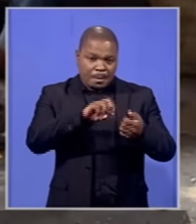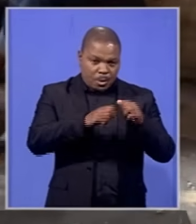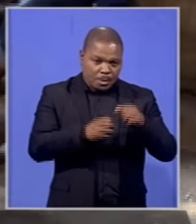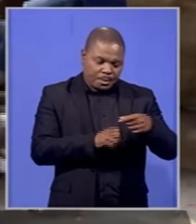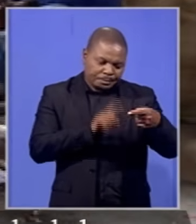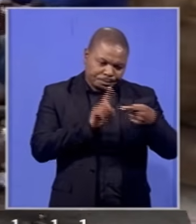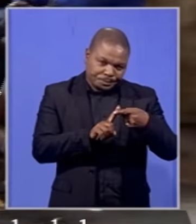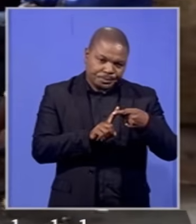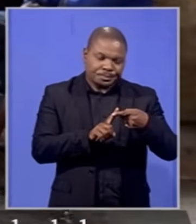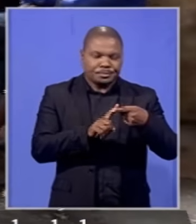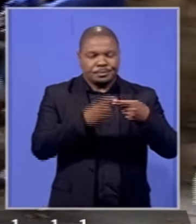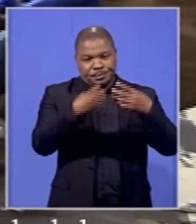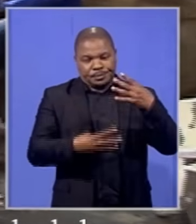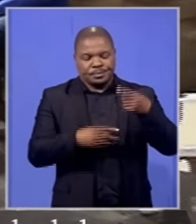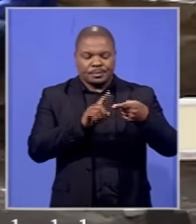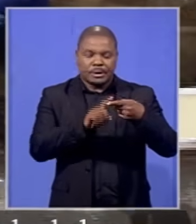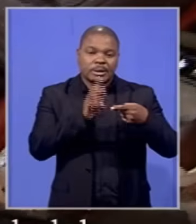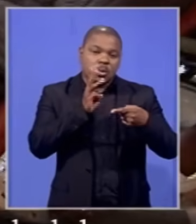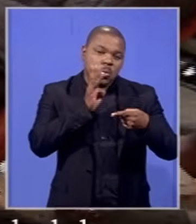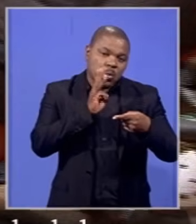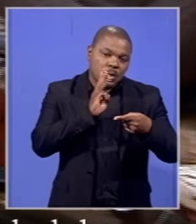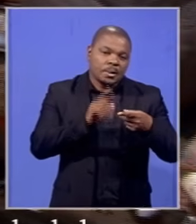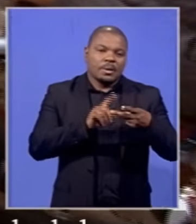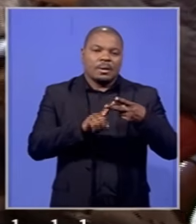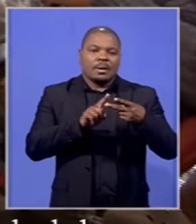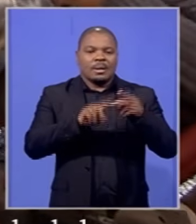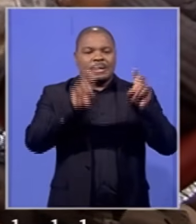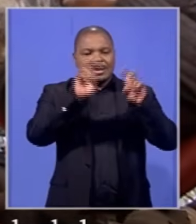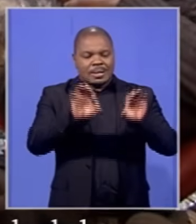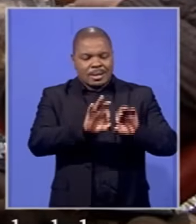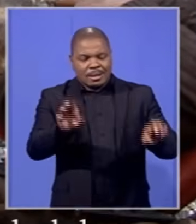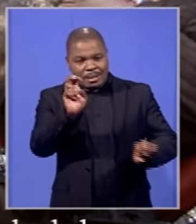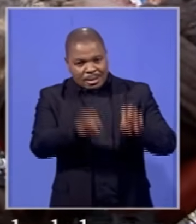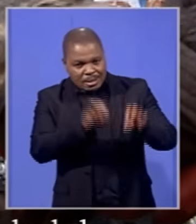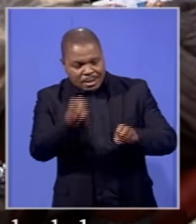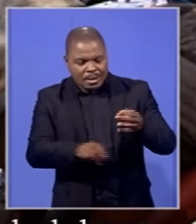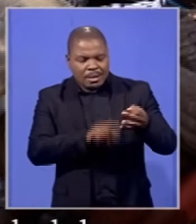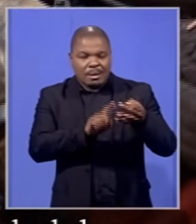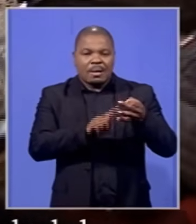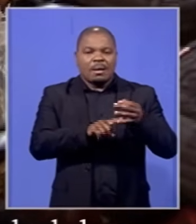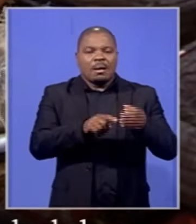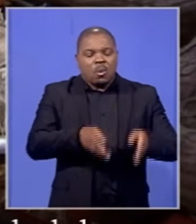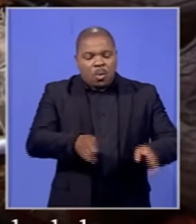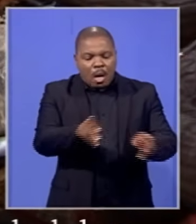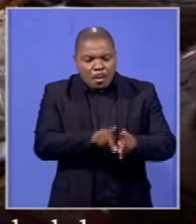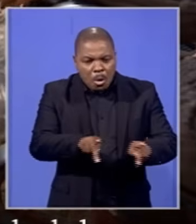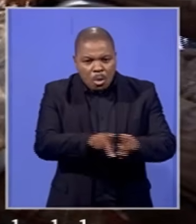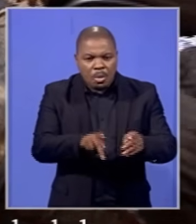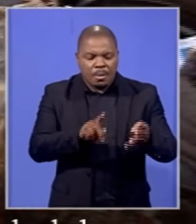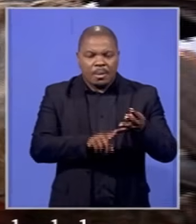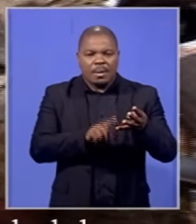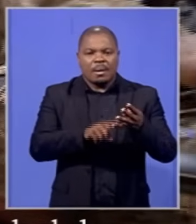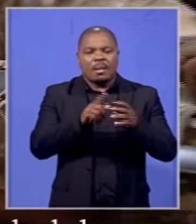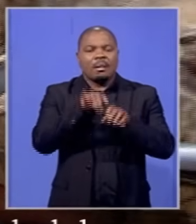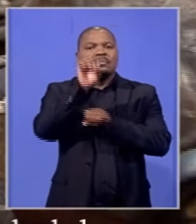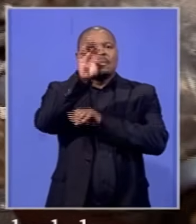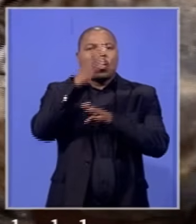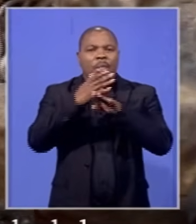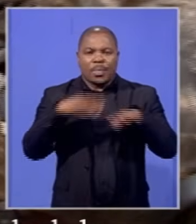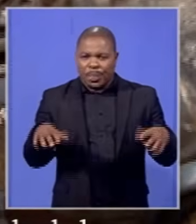are water, cable theft, potholes, non-functional traffic